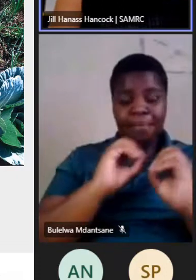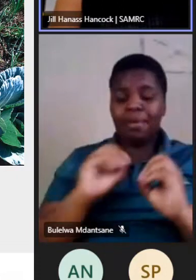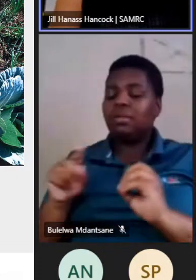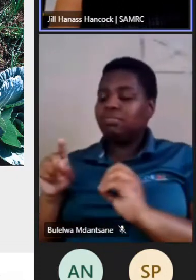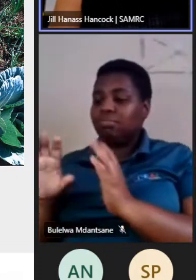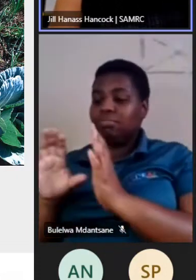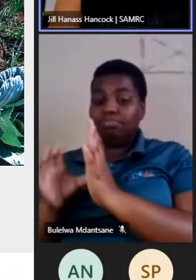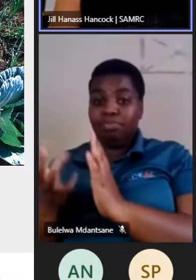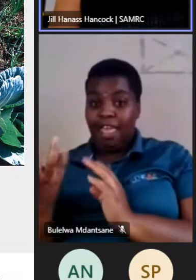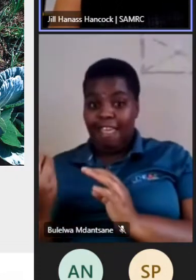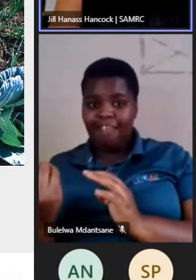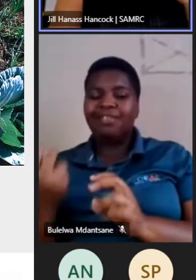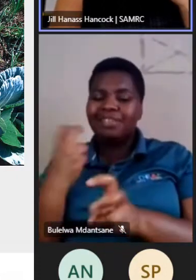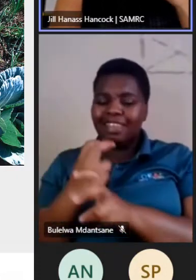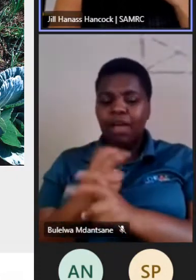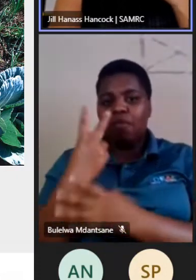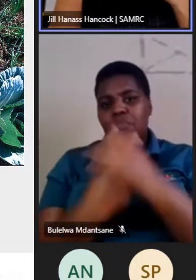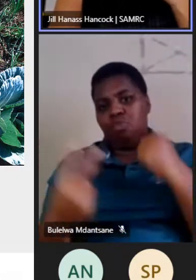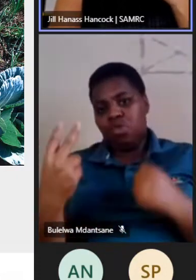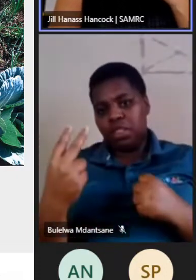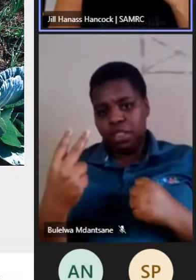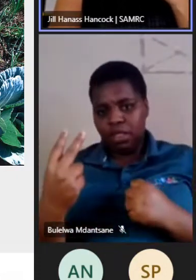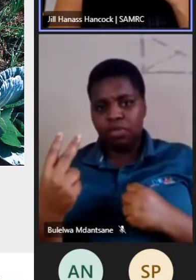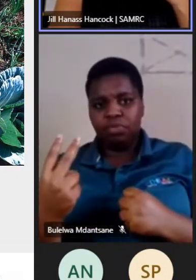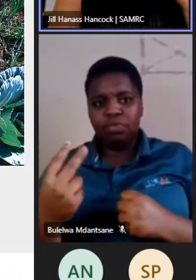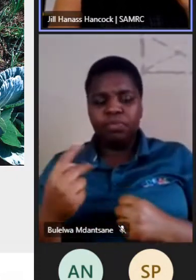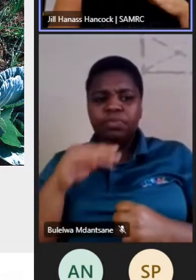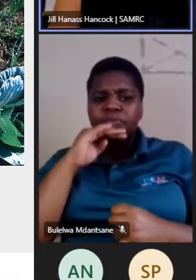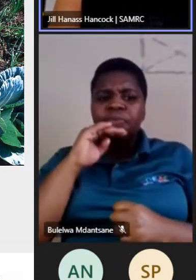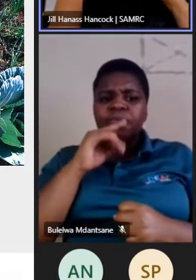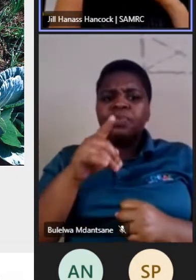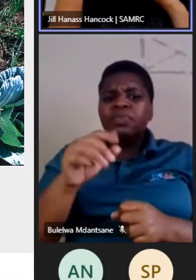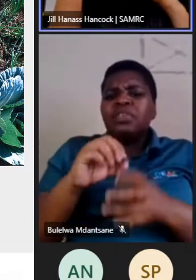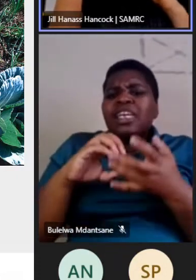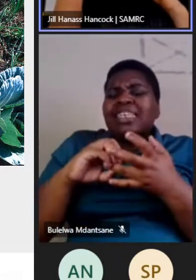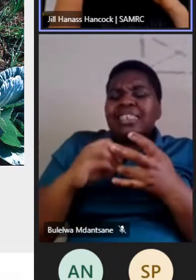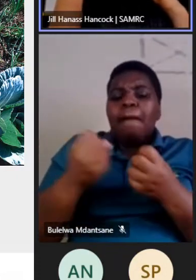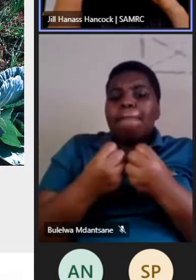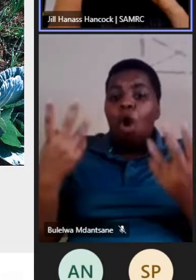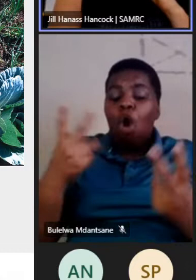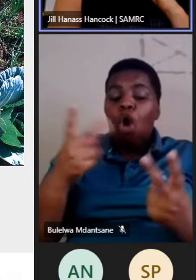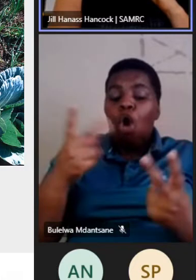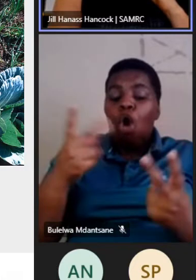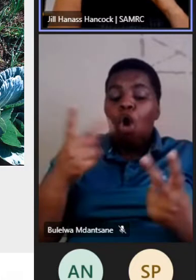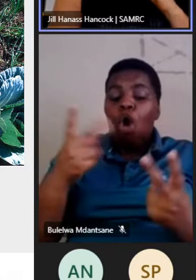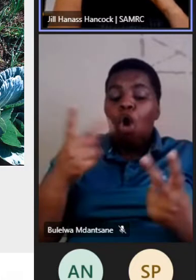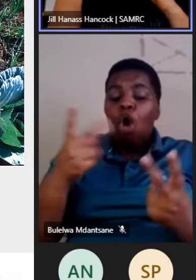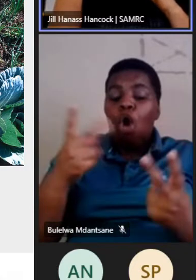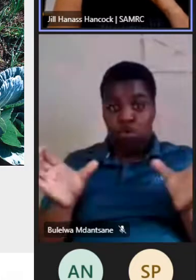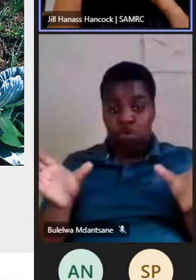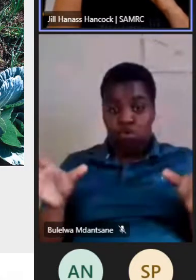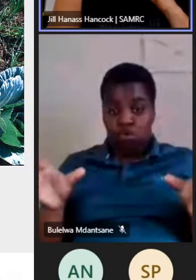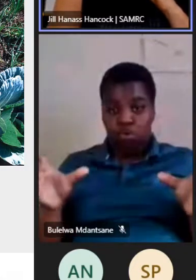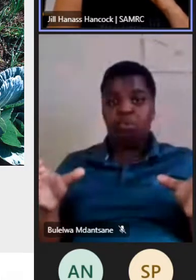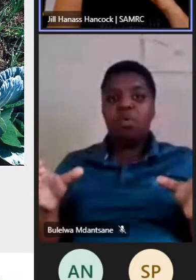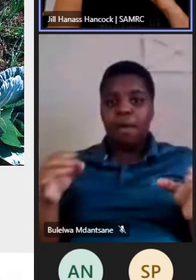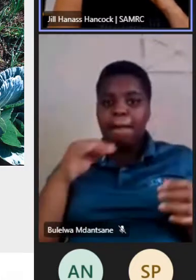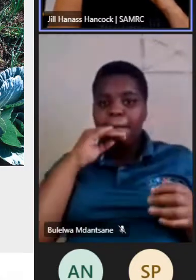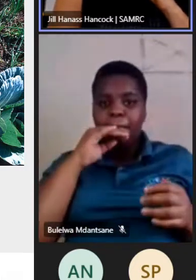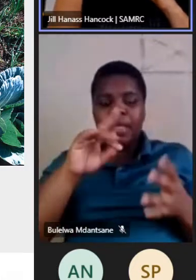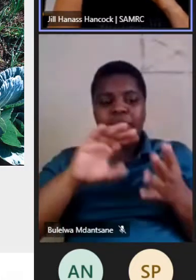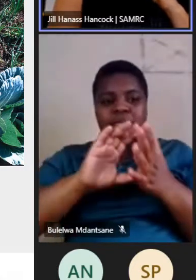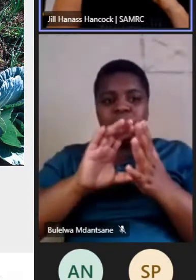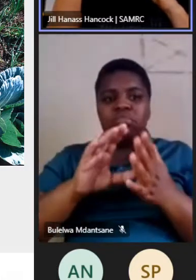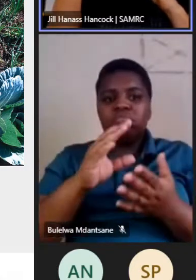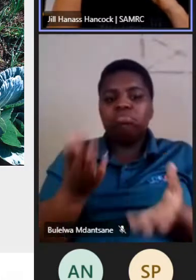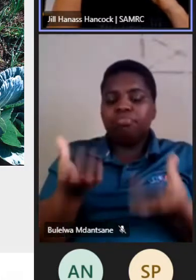them, you know, what do you live from? How do you make ends meet? Most of these participants were in some form of student grant or